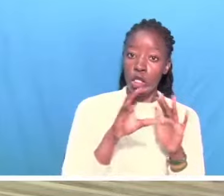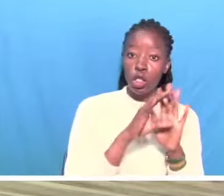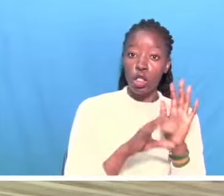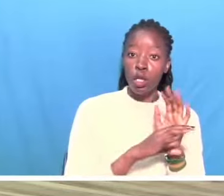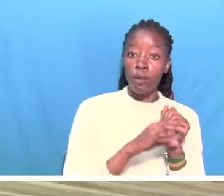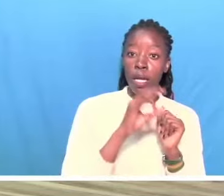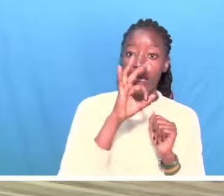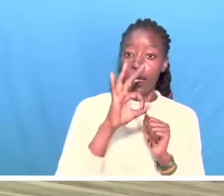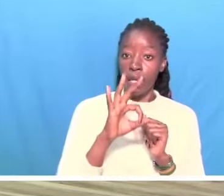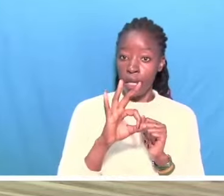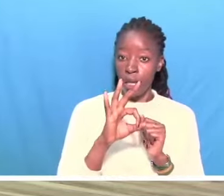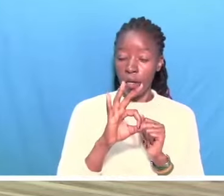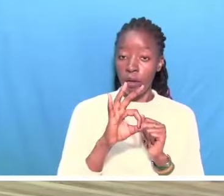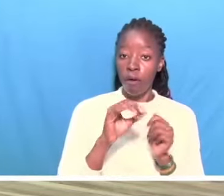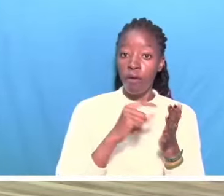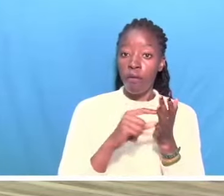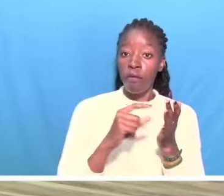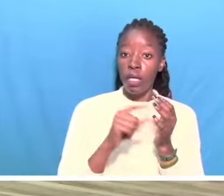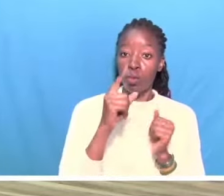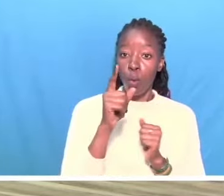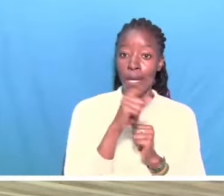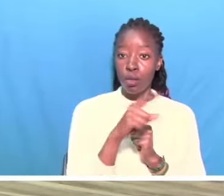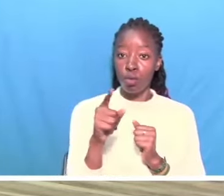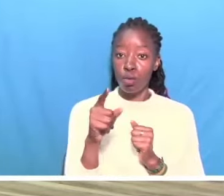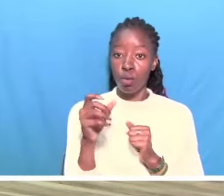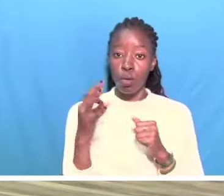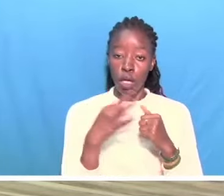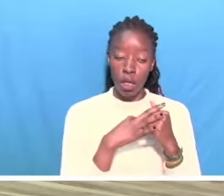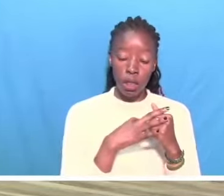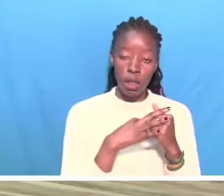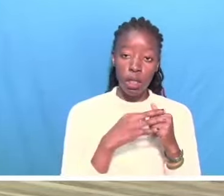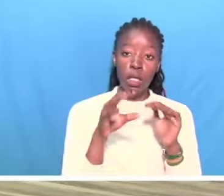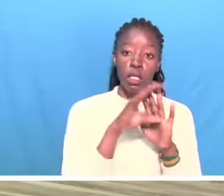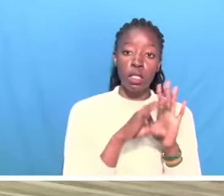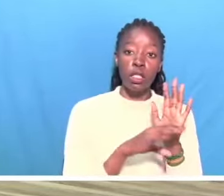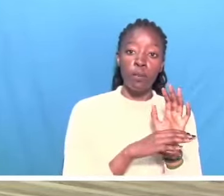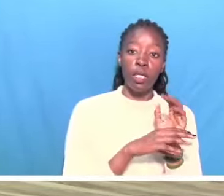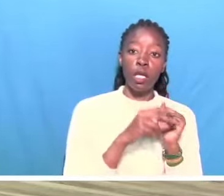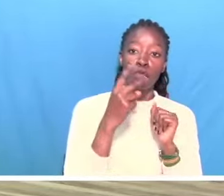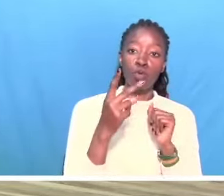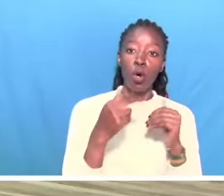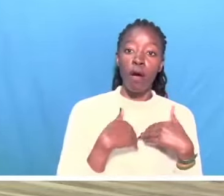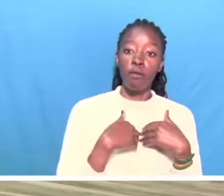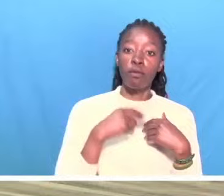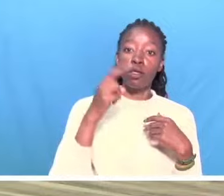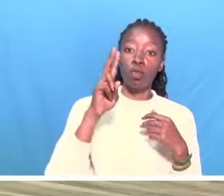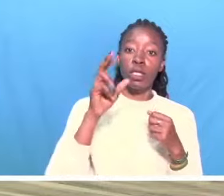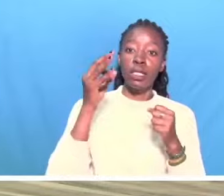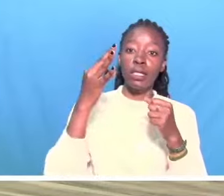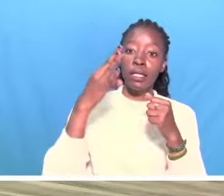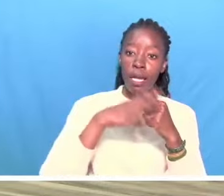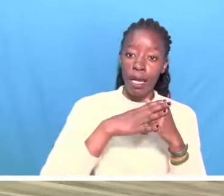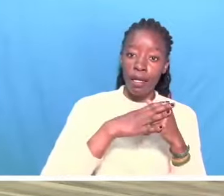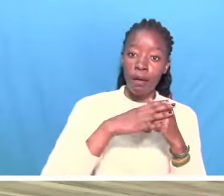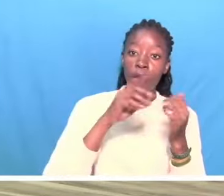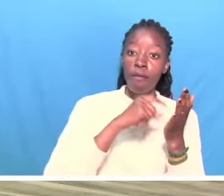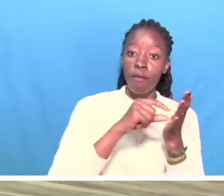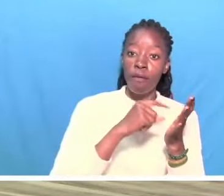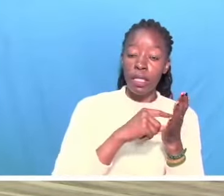1 to 8. Chapter 2 has got 29 verses, and chapter 3,